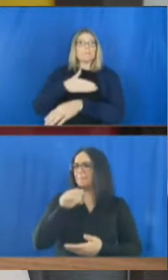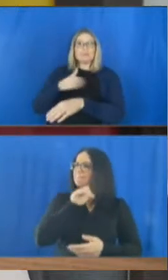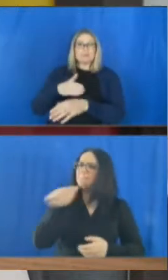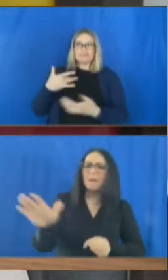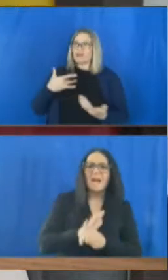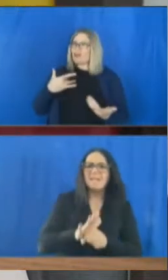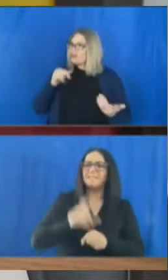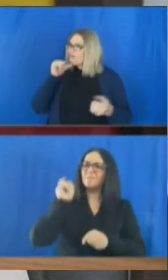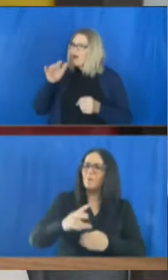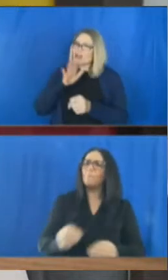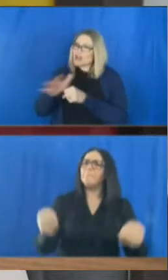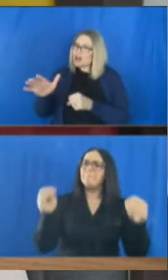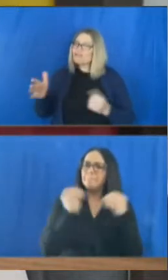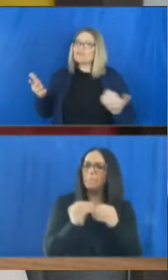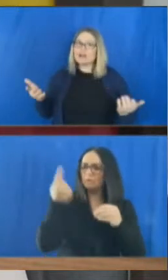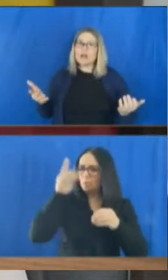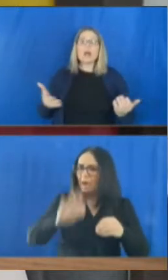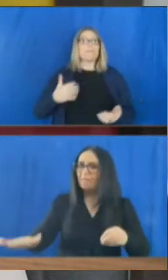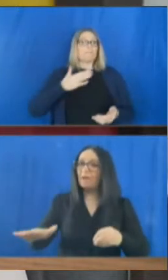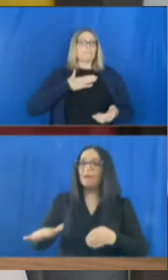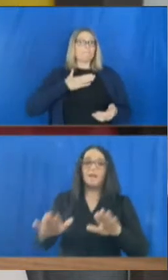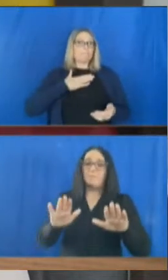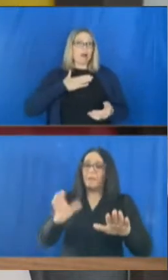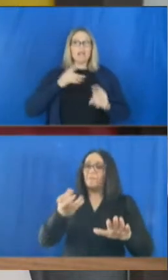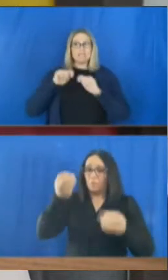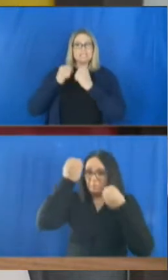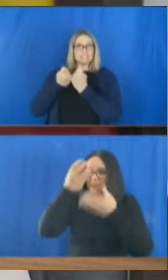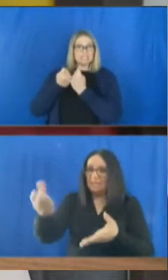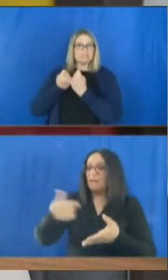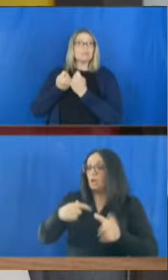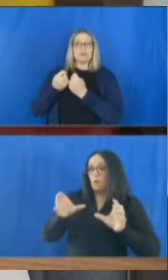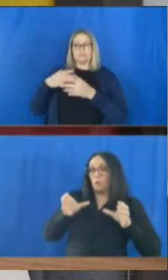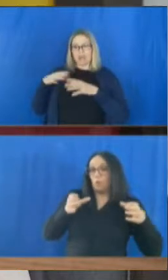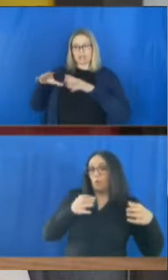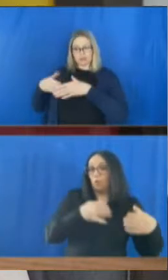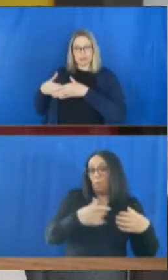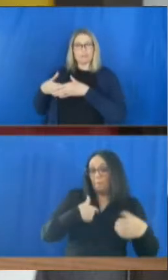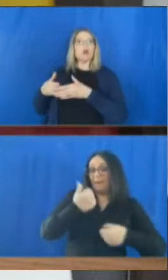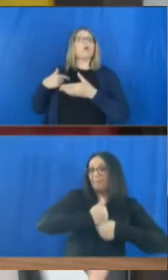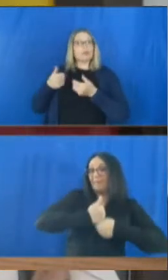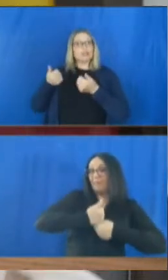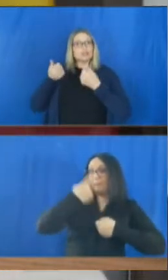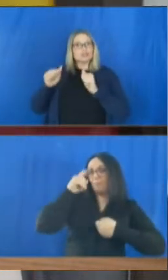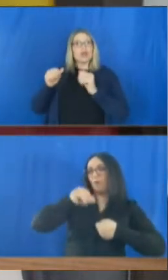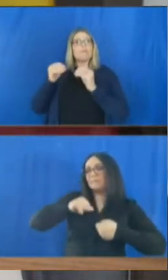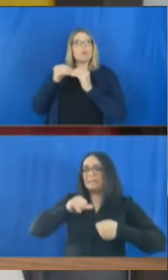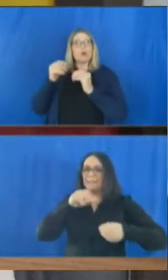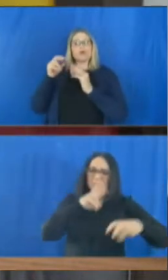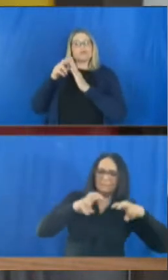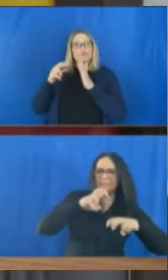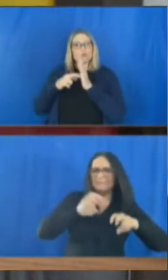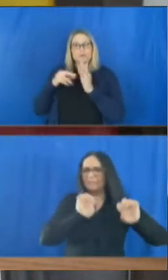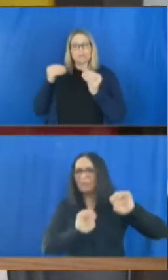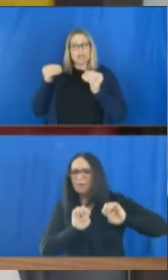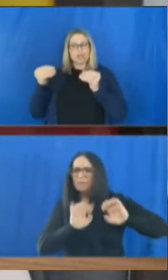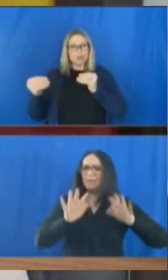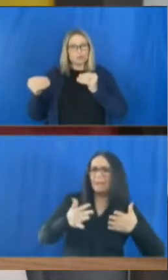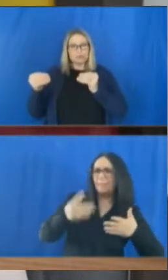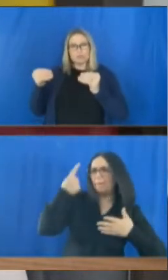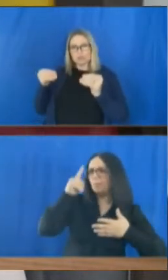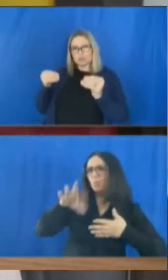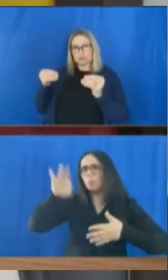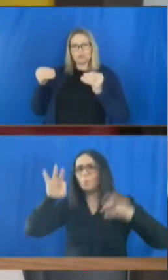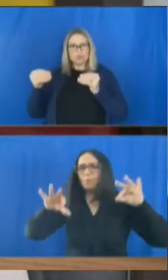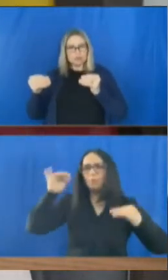wave. The actions taken this month were difficult, but they were necessary. These measures have